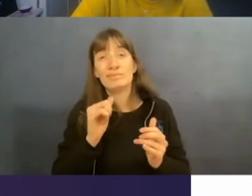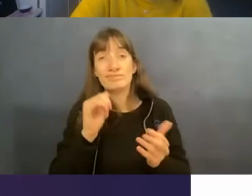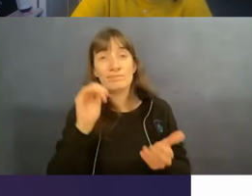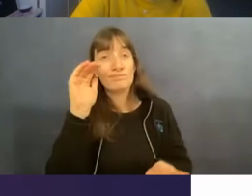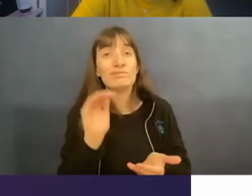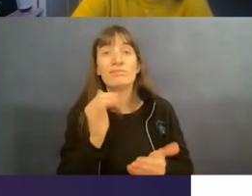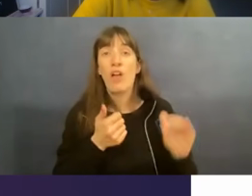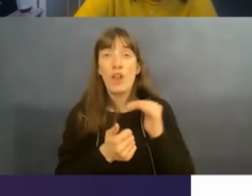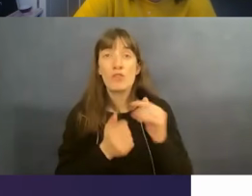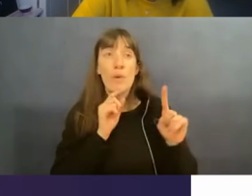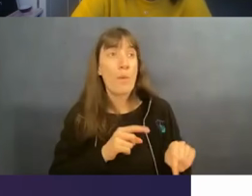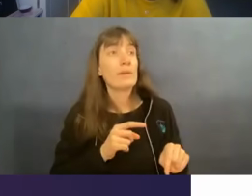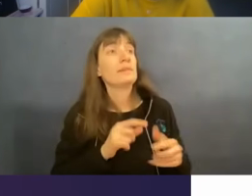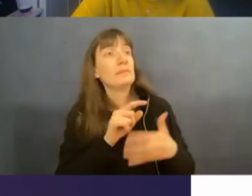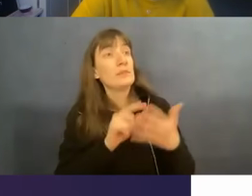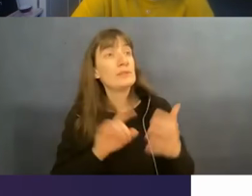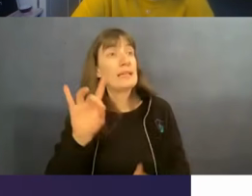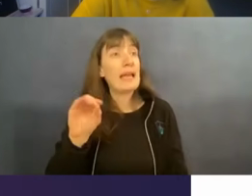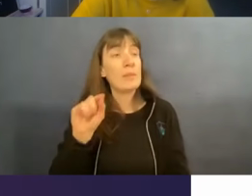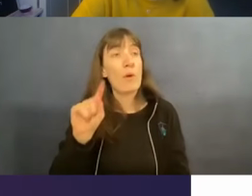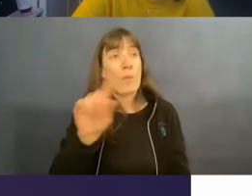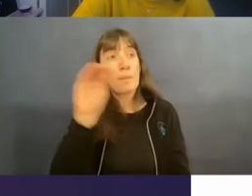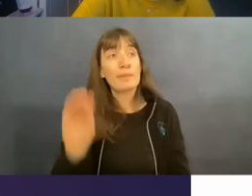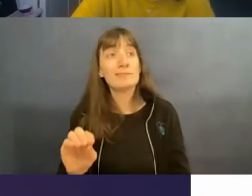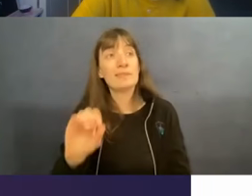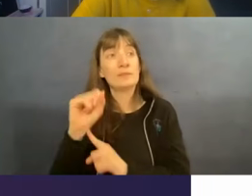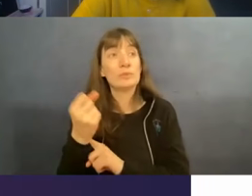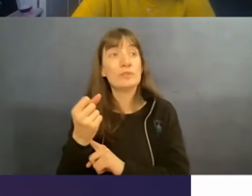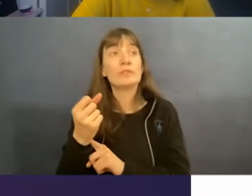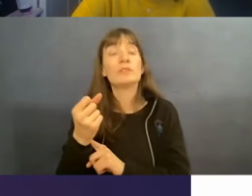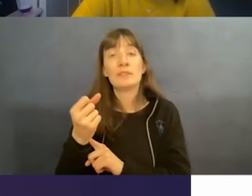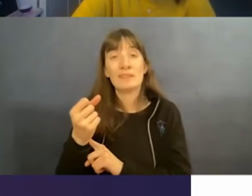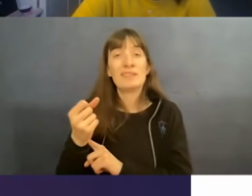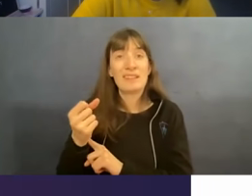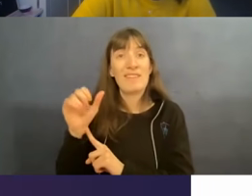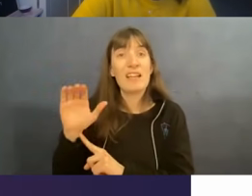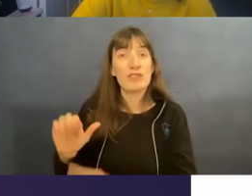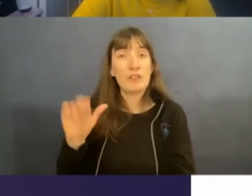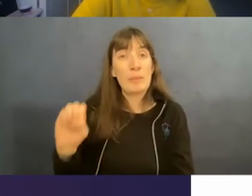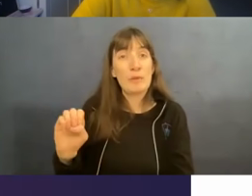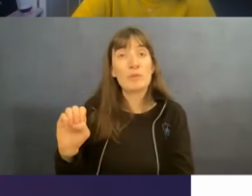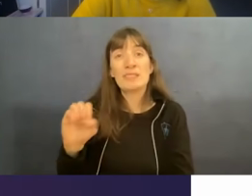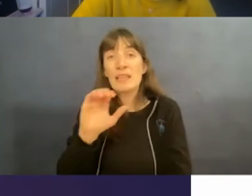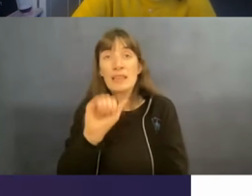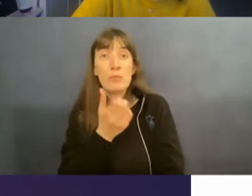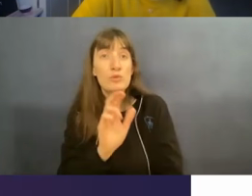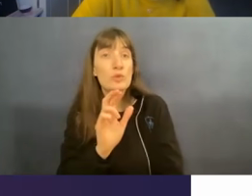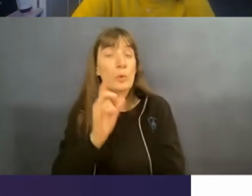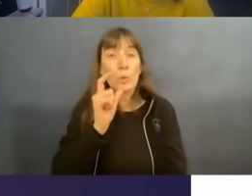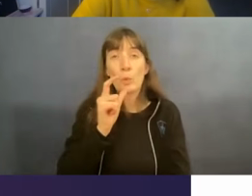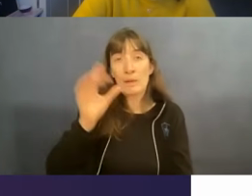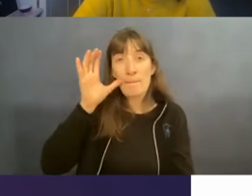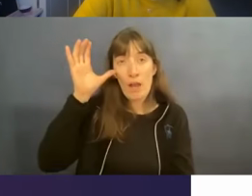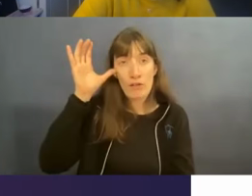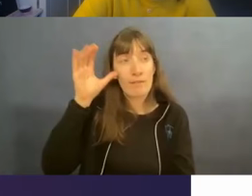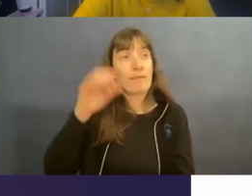these percentages of 80.1% of cases of child abuse, the abuser is the parent. There's